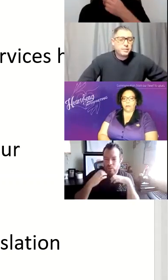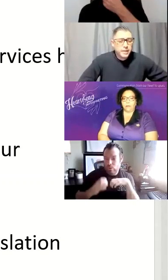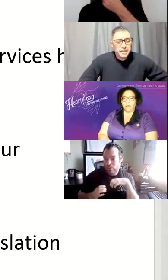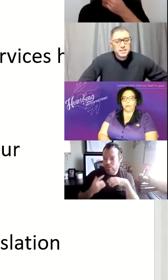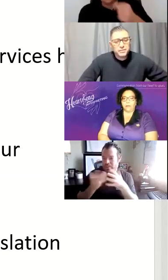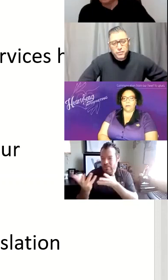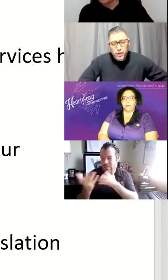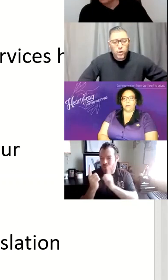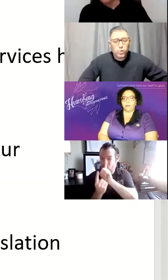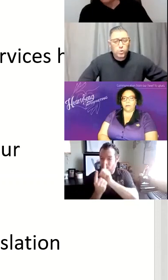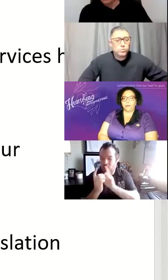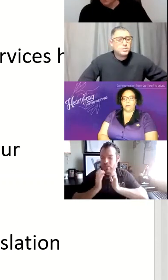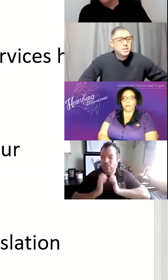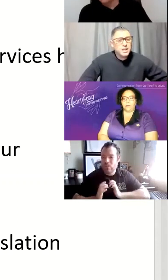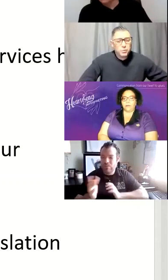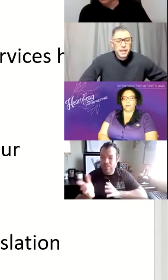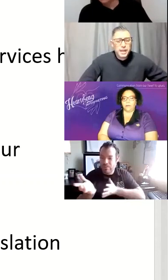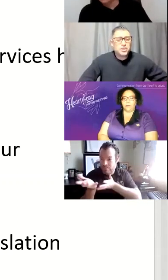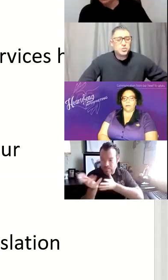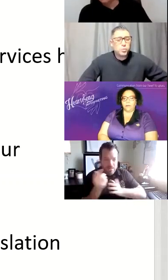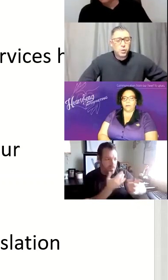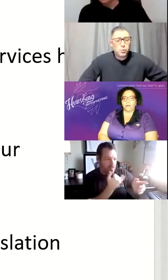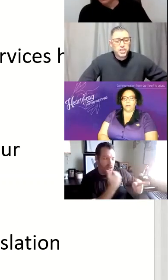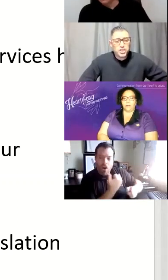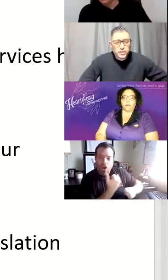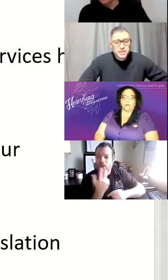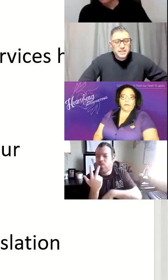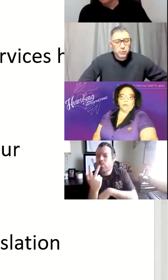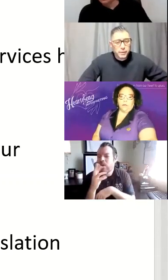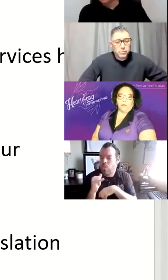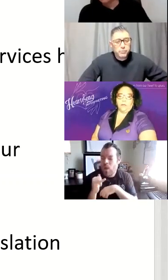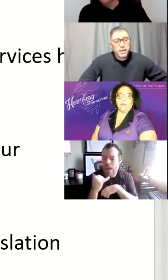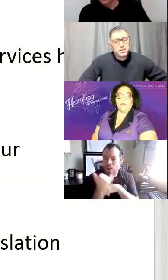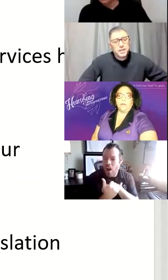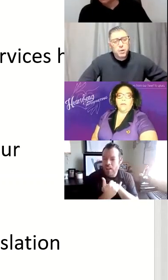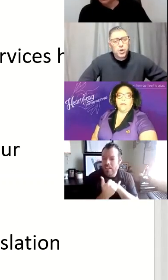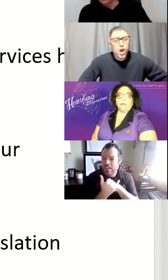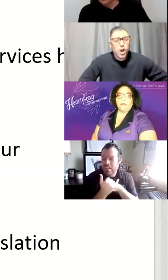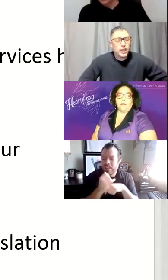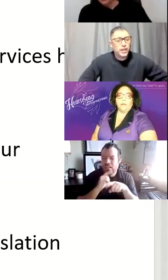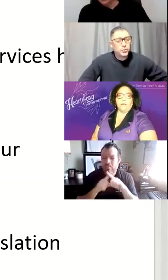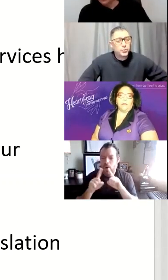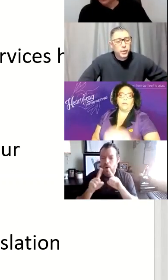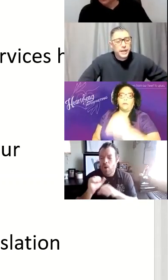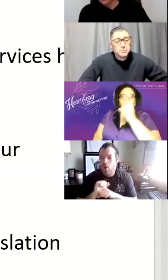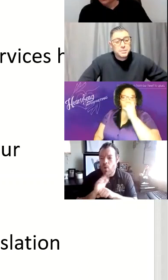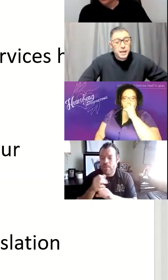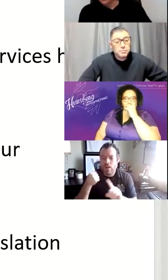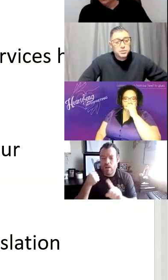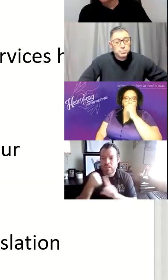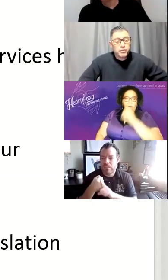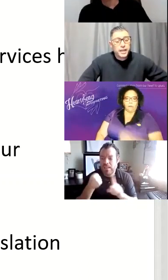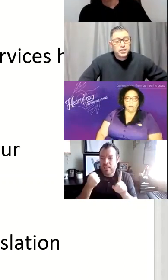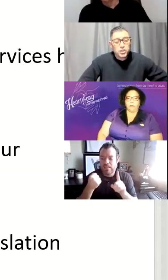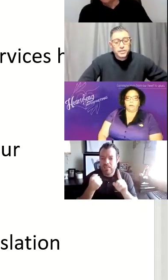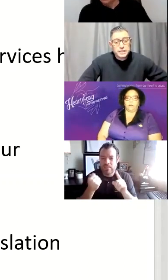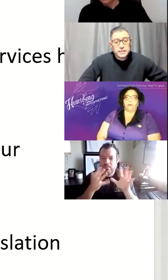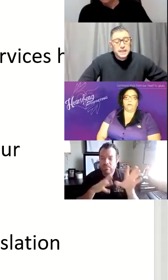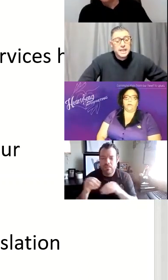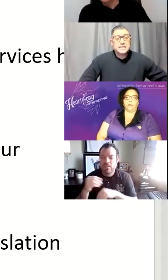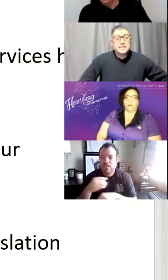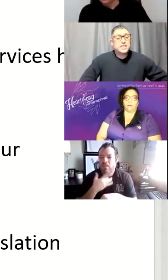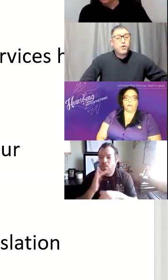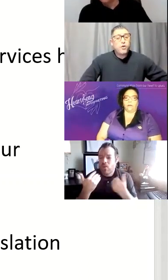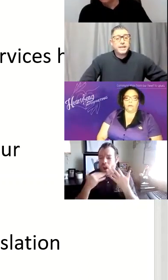the VPs, the video phones. We have one-on-one services that we would be able to provide. So now we're calling three-way sometimes, providing